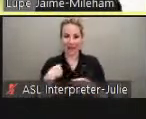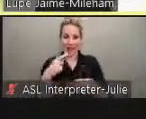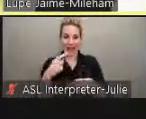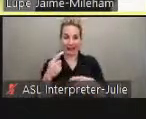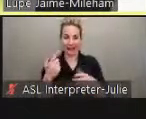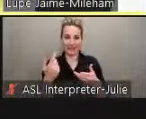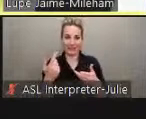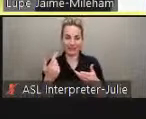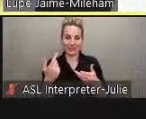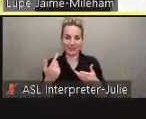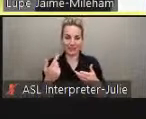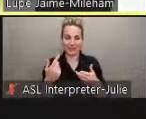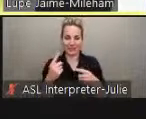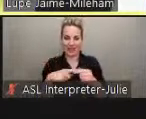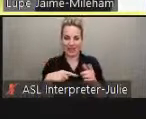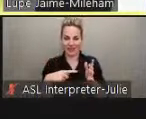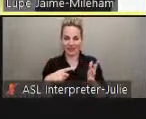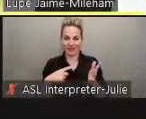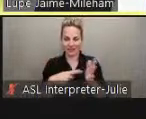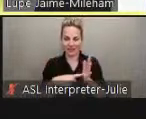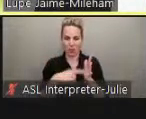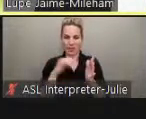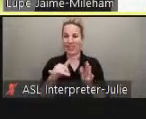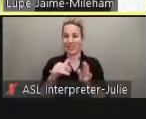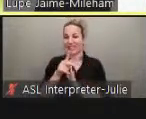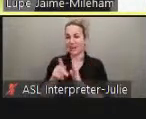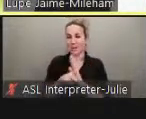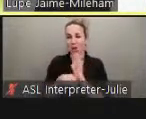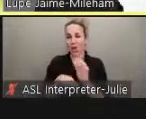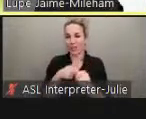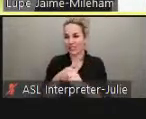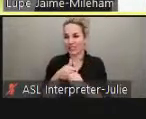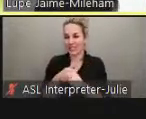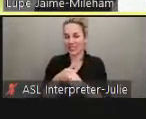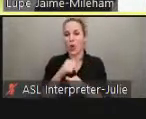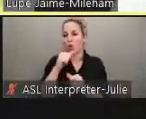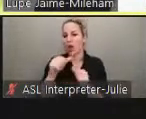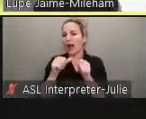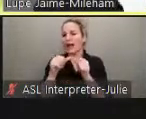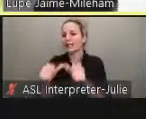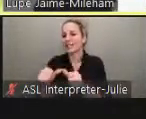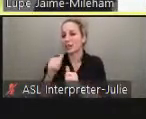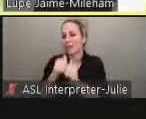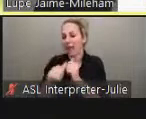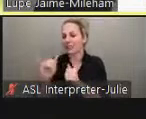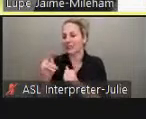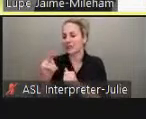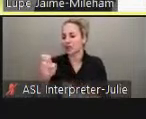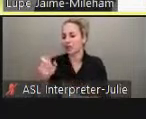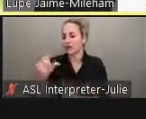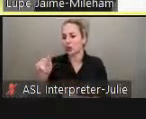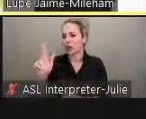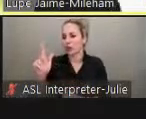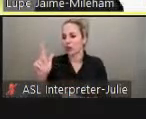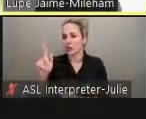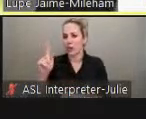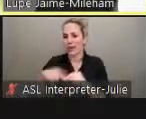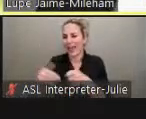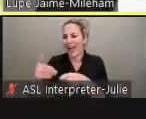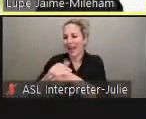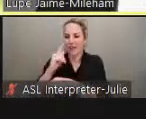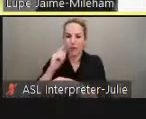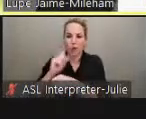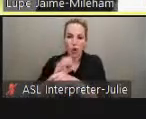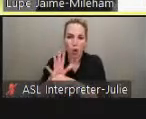It's more about that the policy itself, right, would not continue past that, as we are talking about